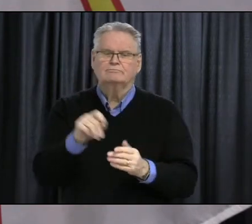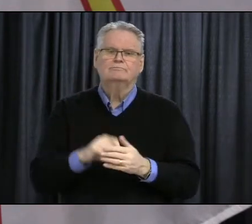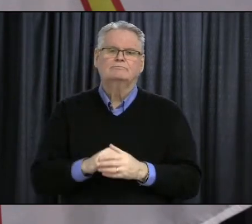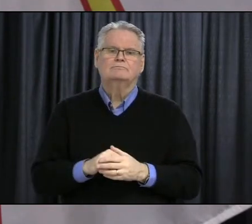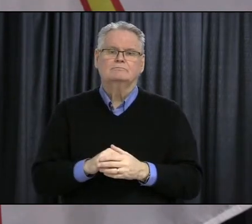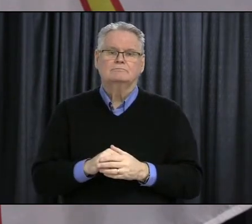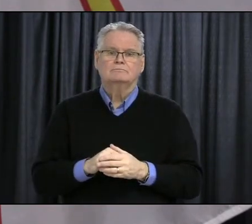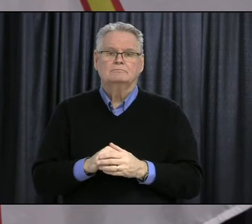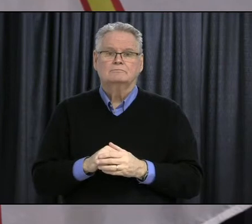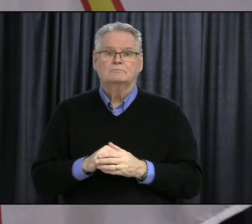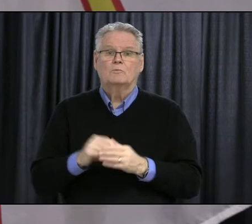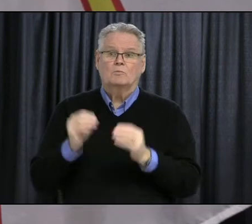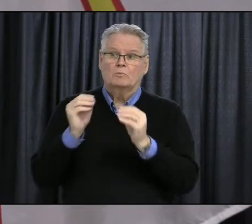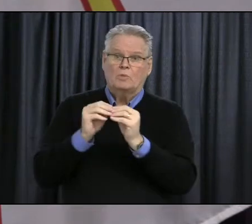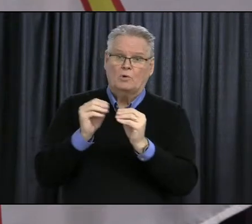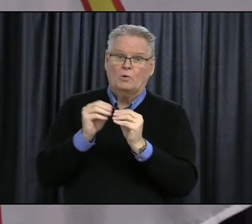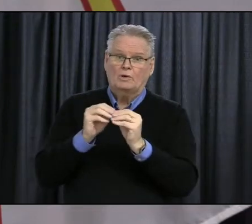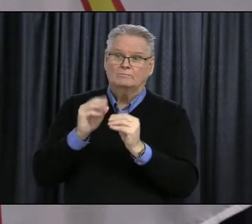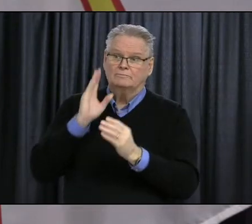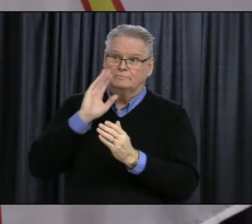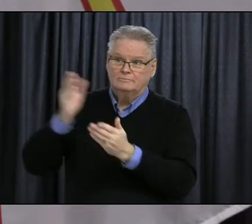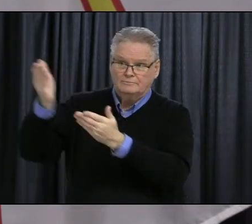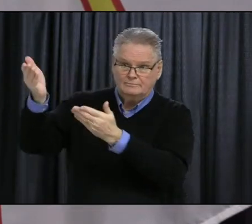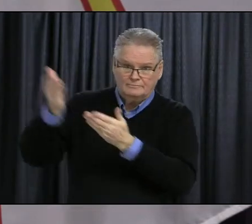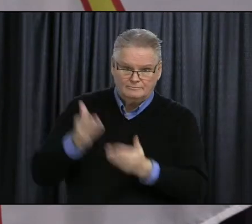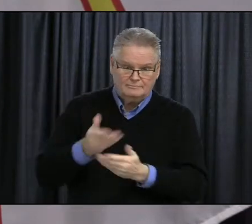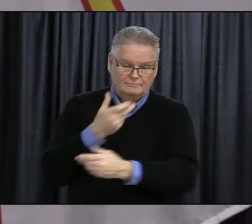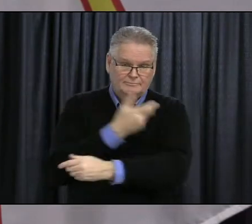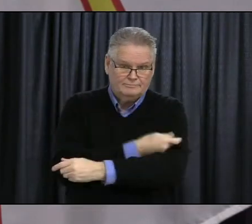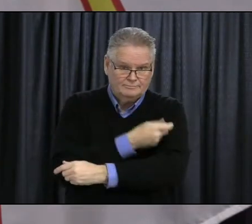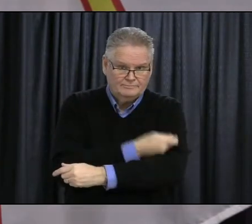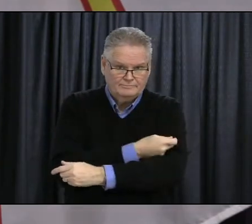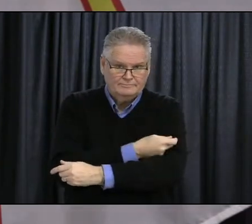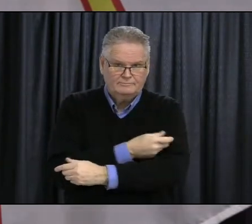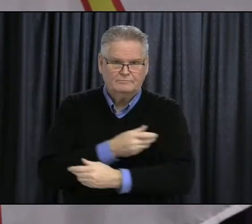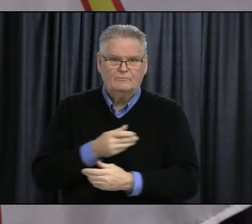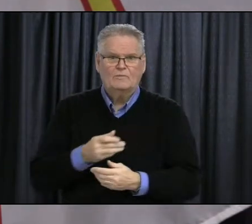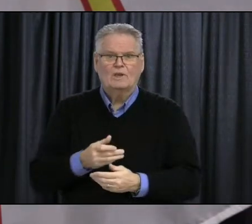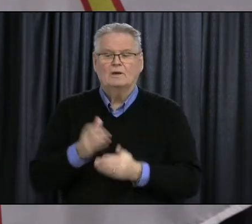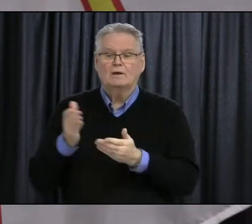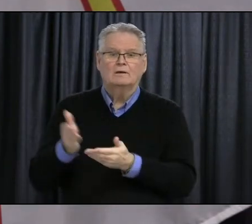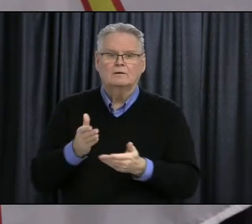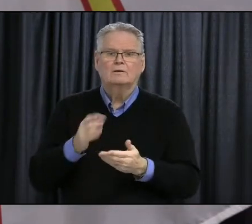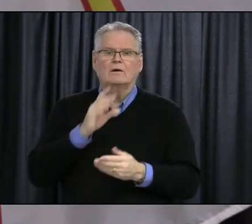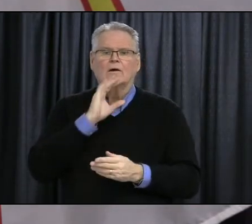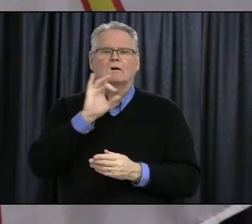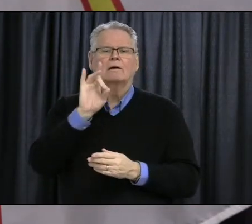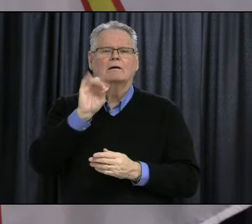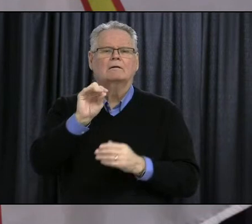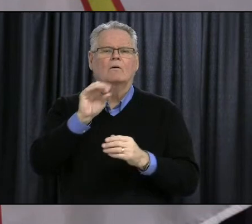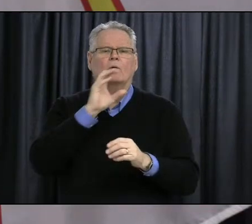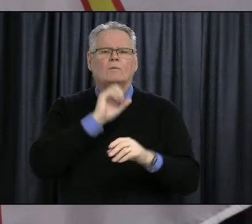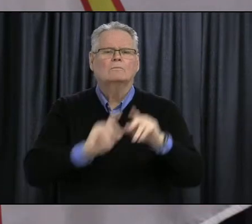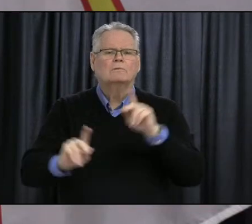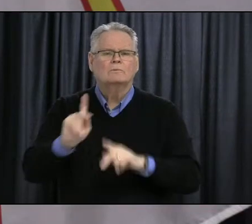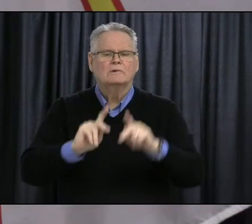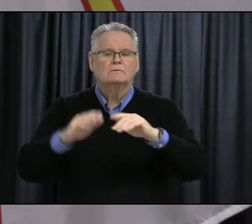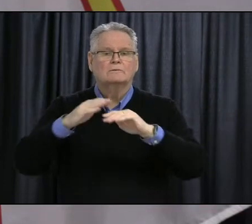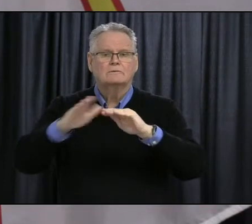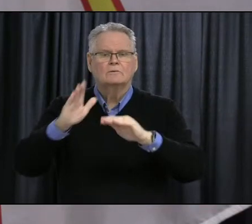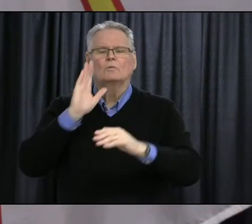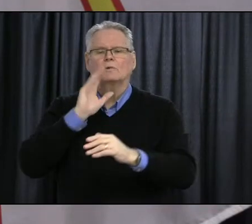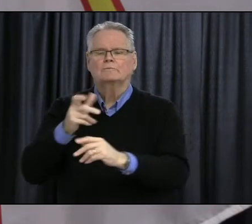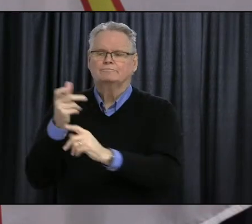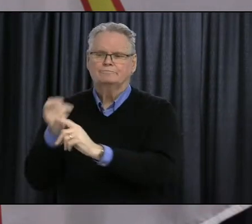to people over the age of 85. And then working downwards by age from there. And